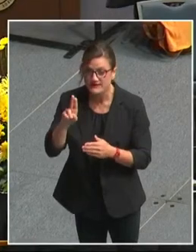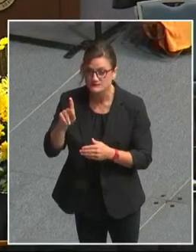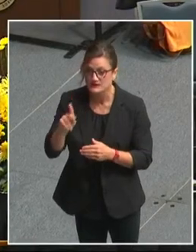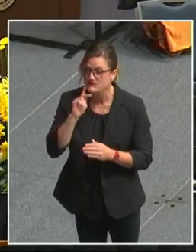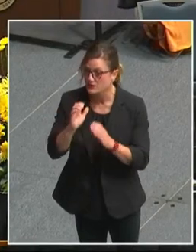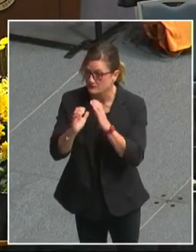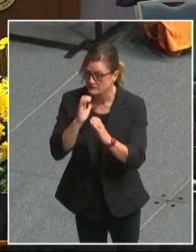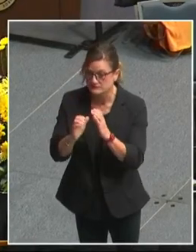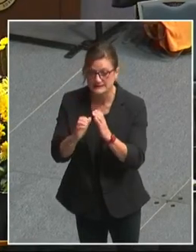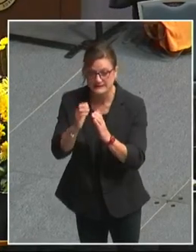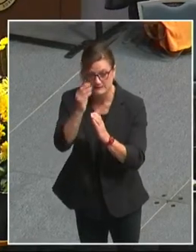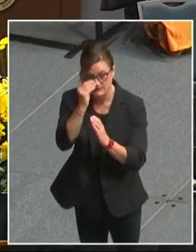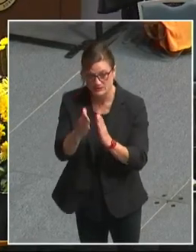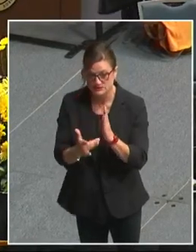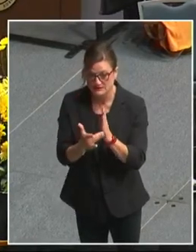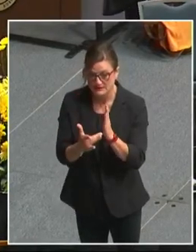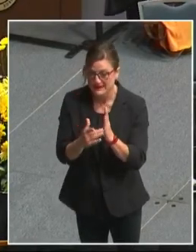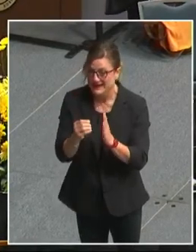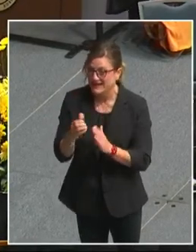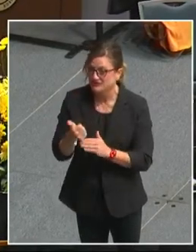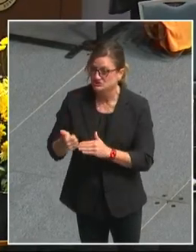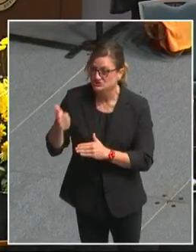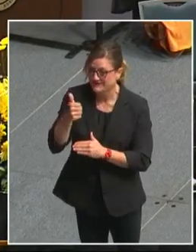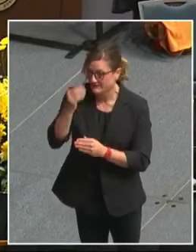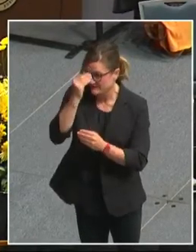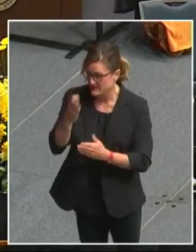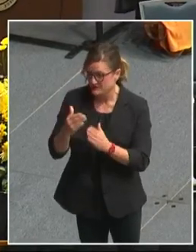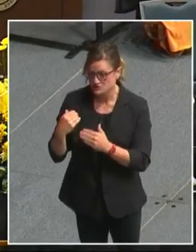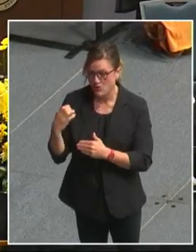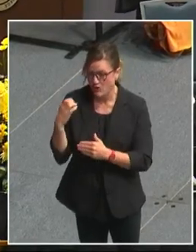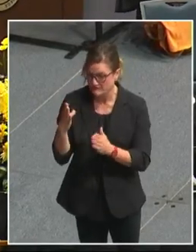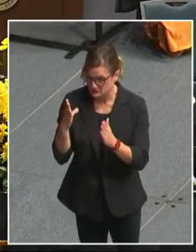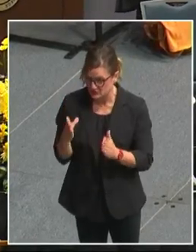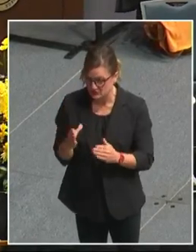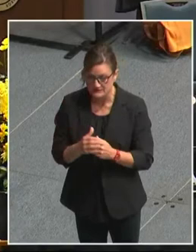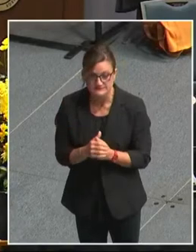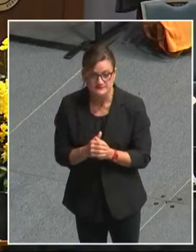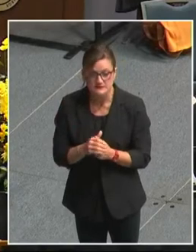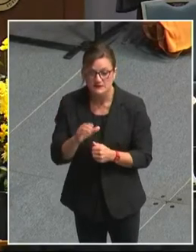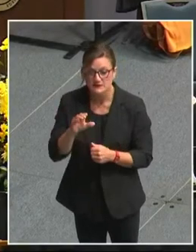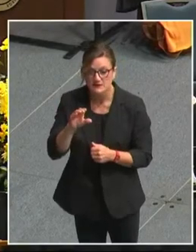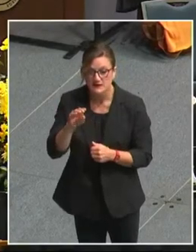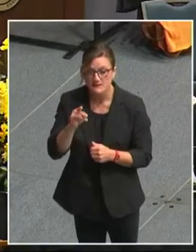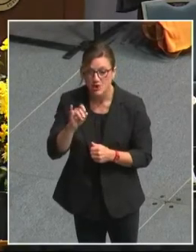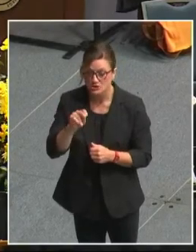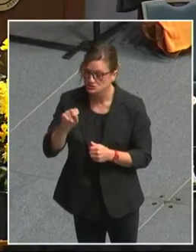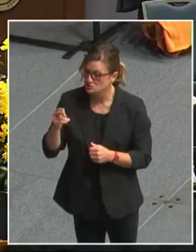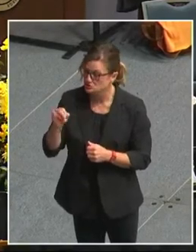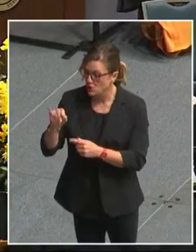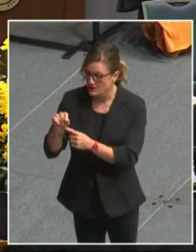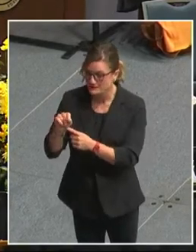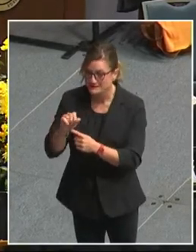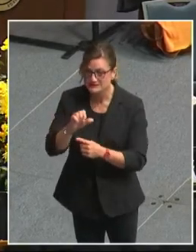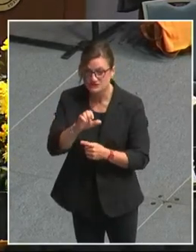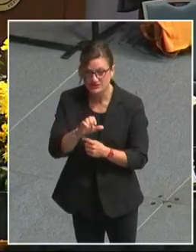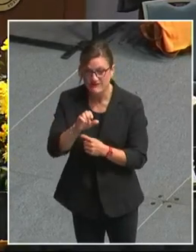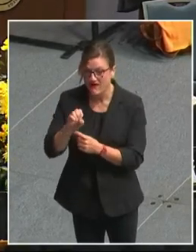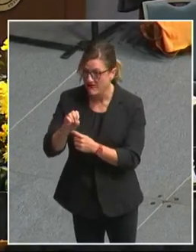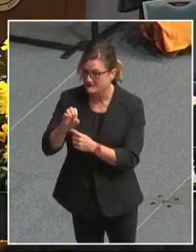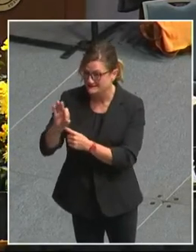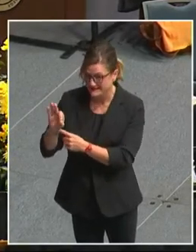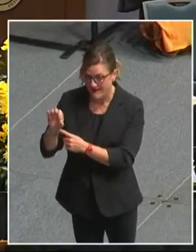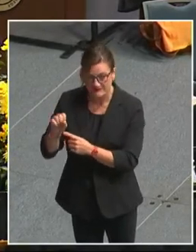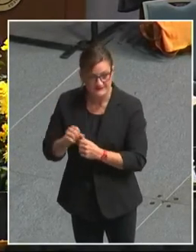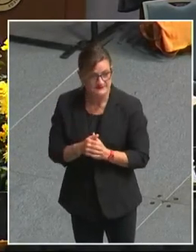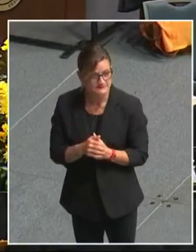information technology and chief information officer. Mr. Mark Short, chief of staff.